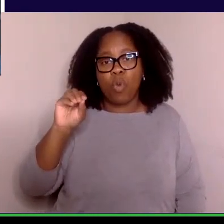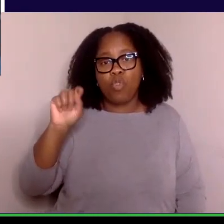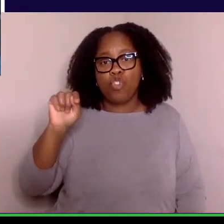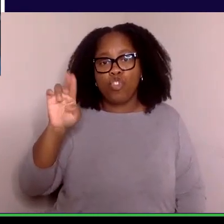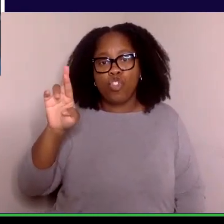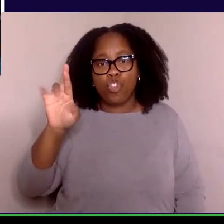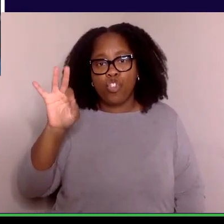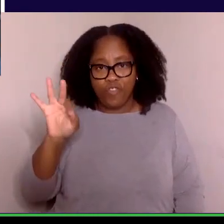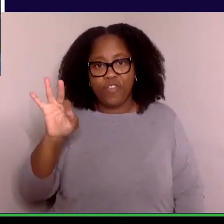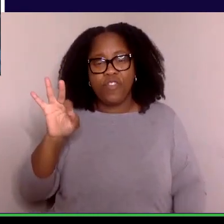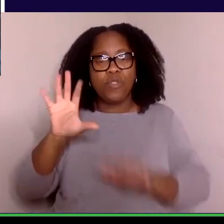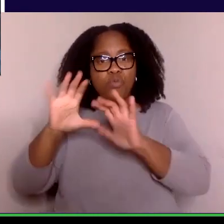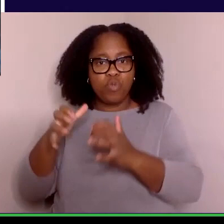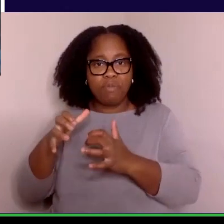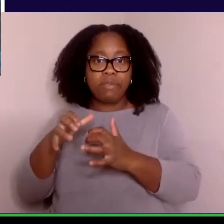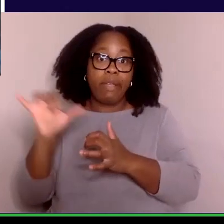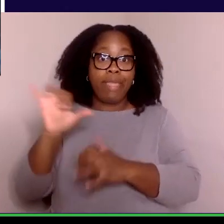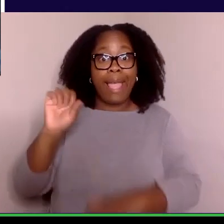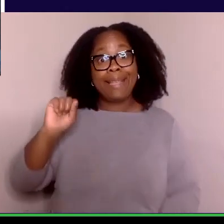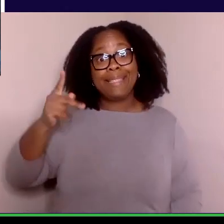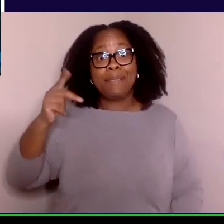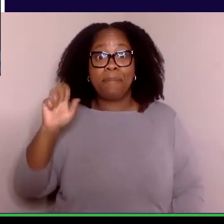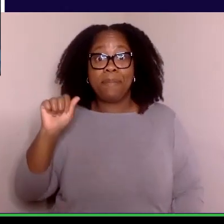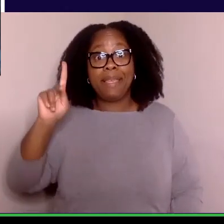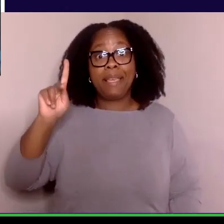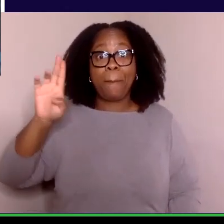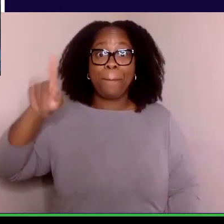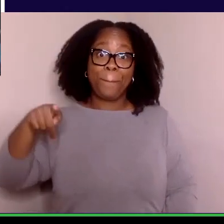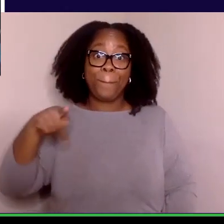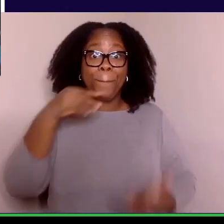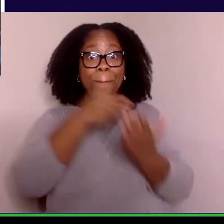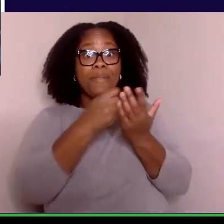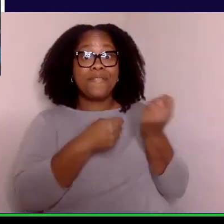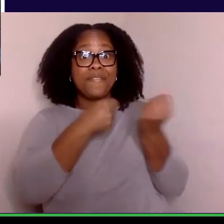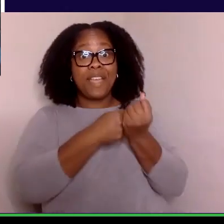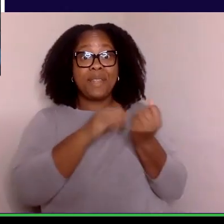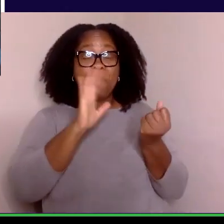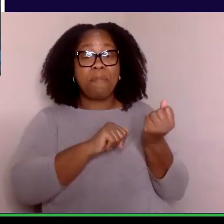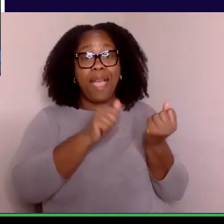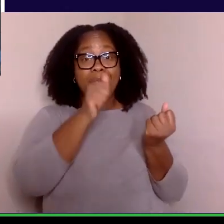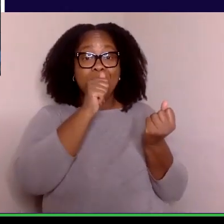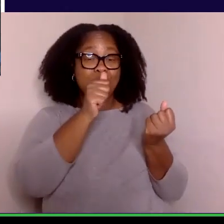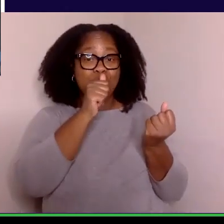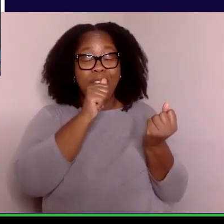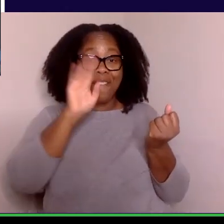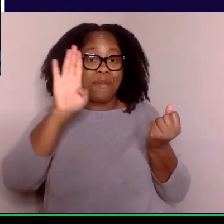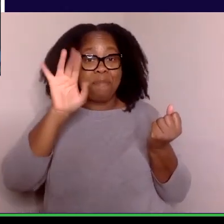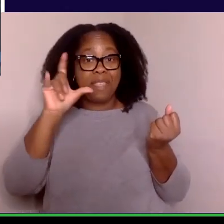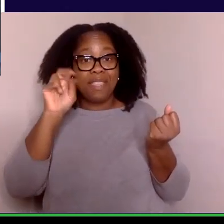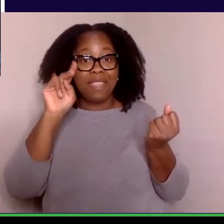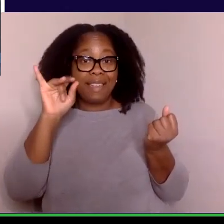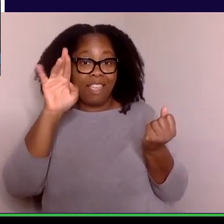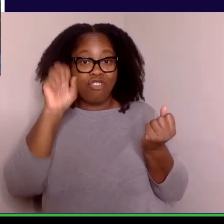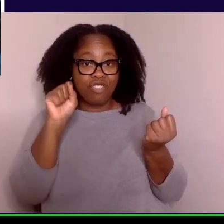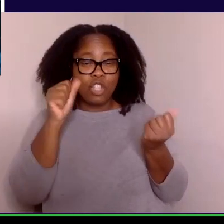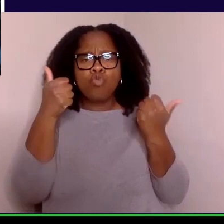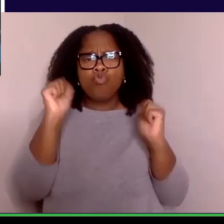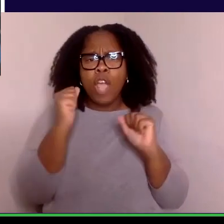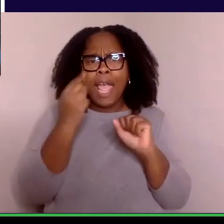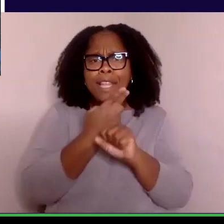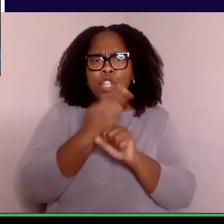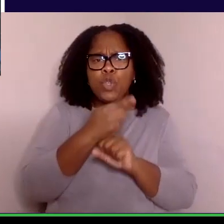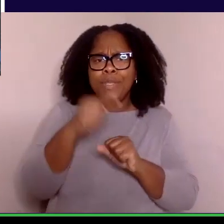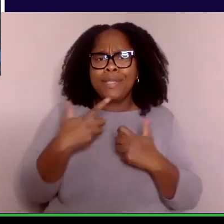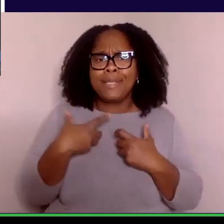billionaire privatizers, try to use the crisis to divide teachers and parents.